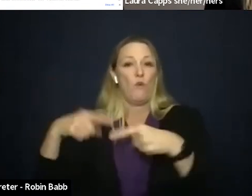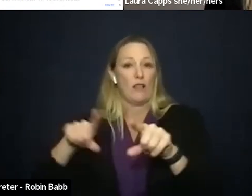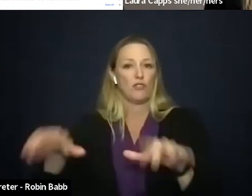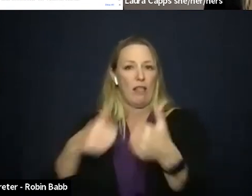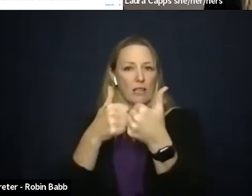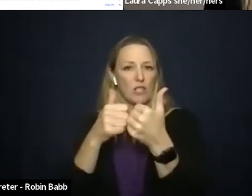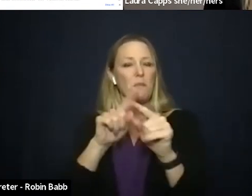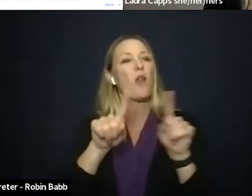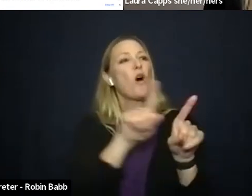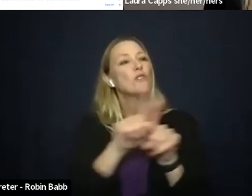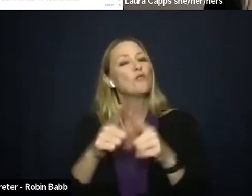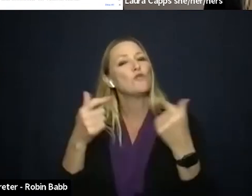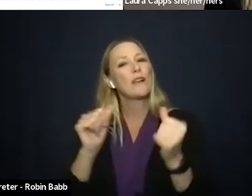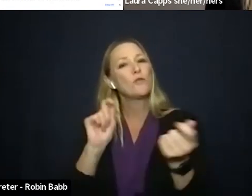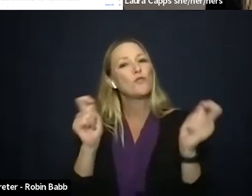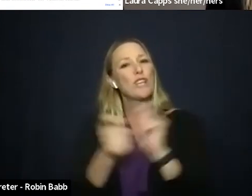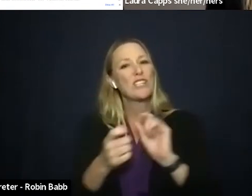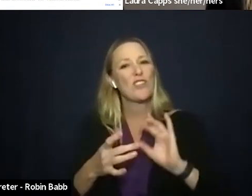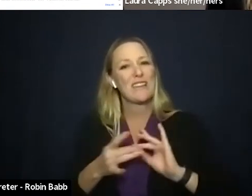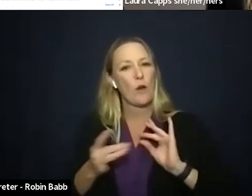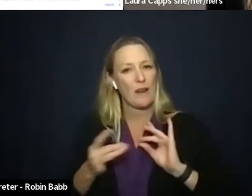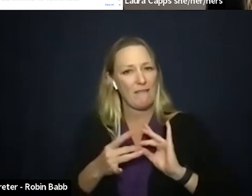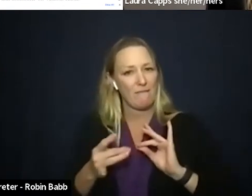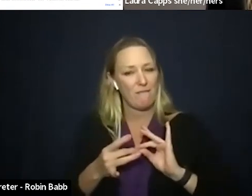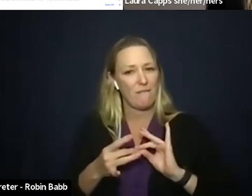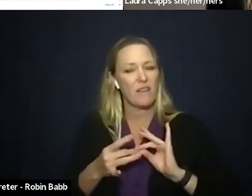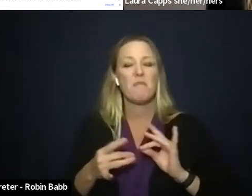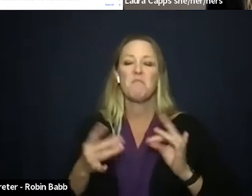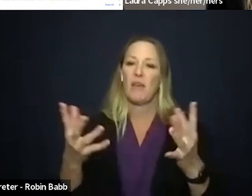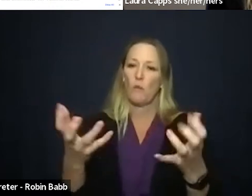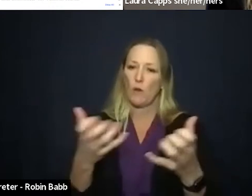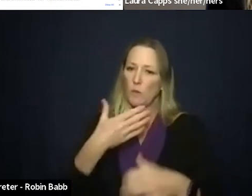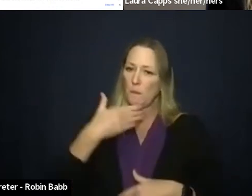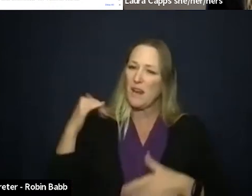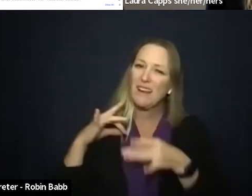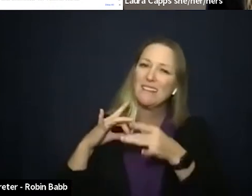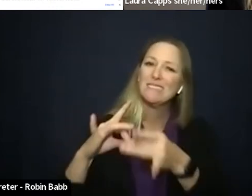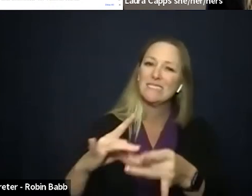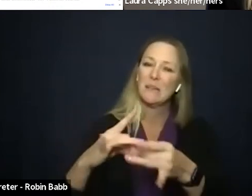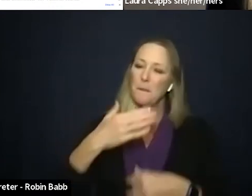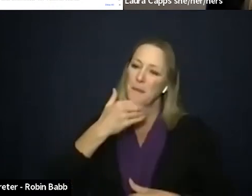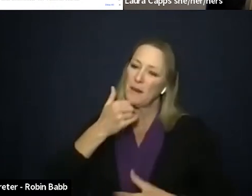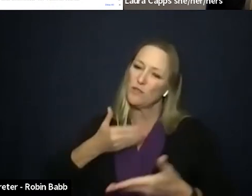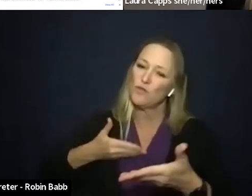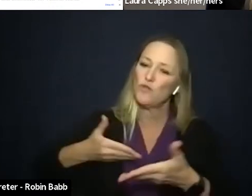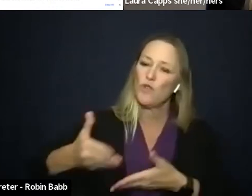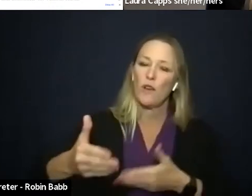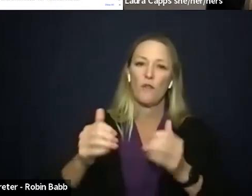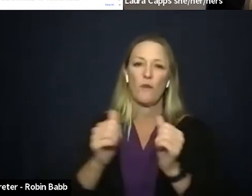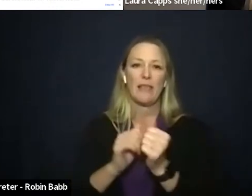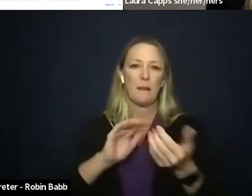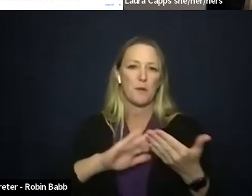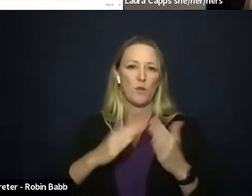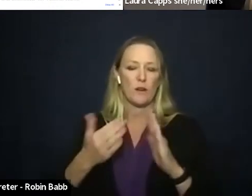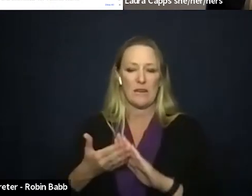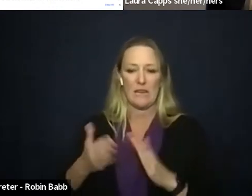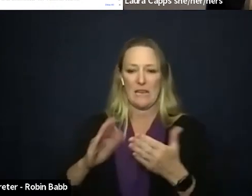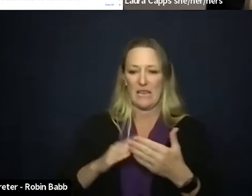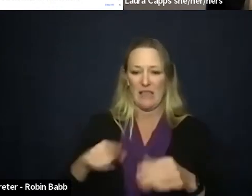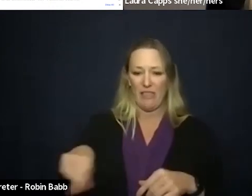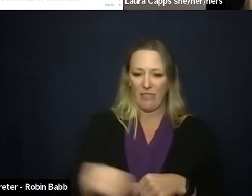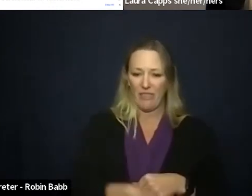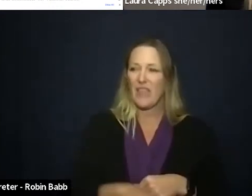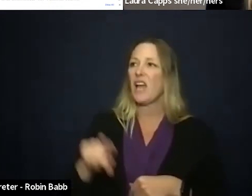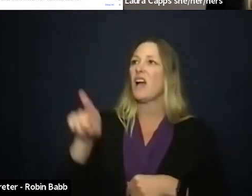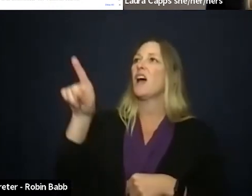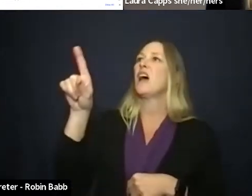narrative and better engage and serve the needs of a community that doesn't see themselves in providers of health care